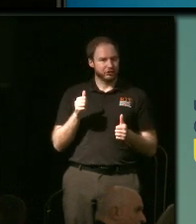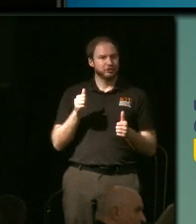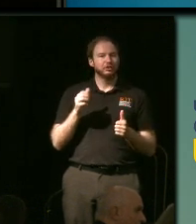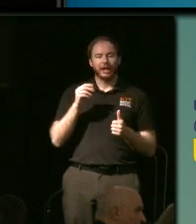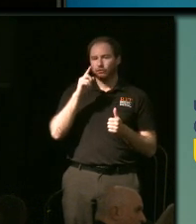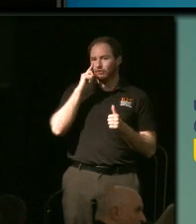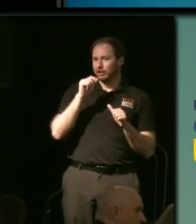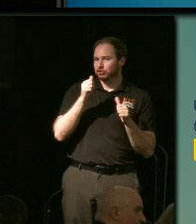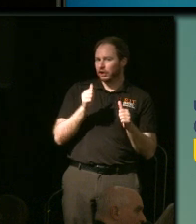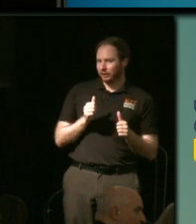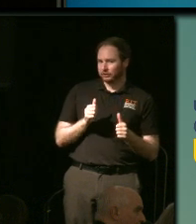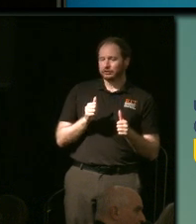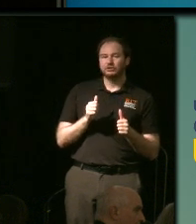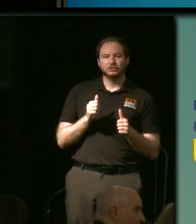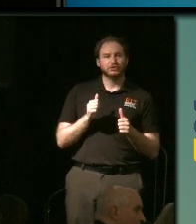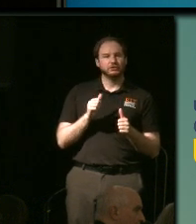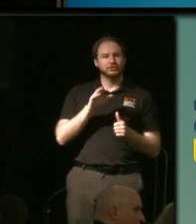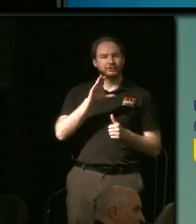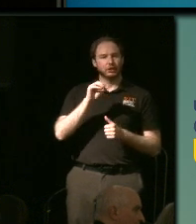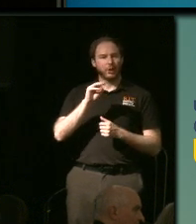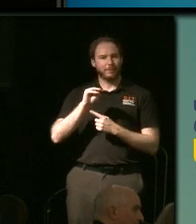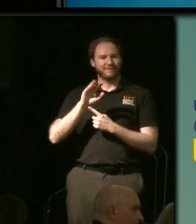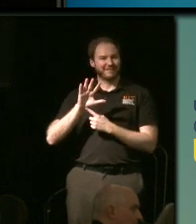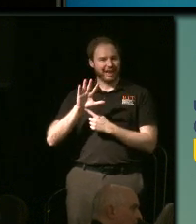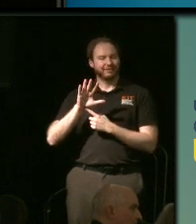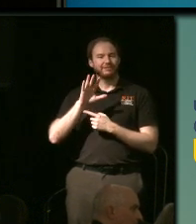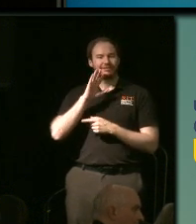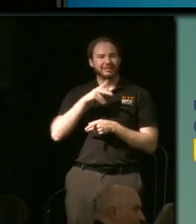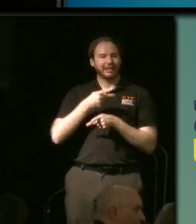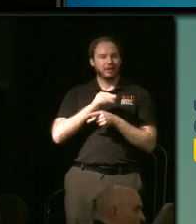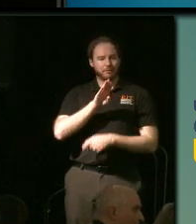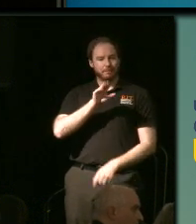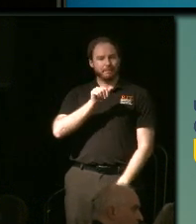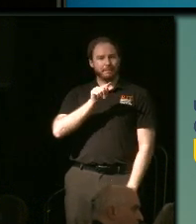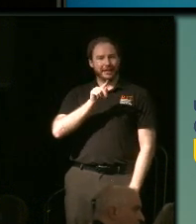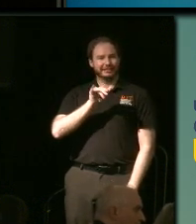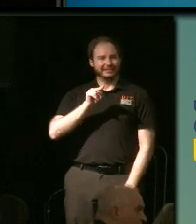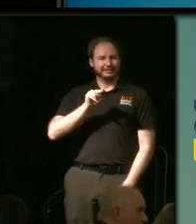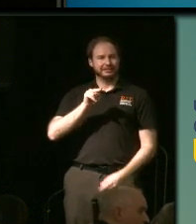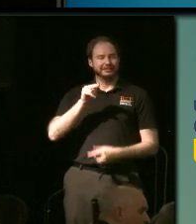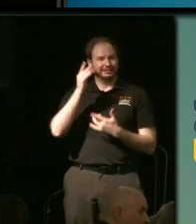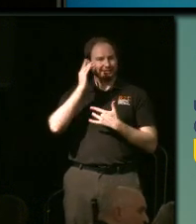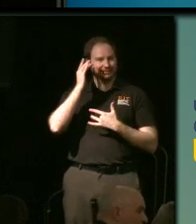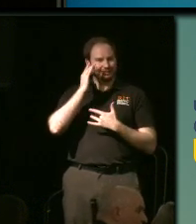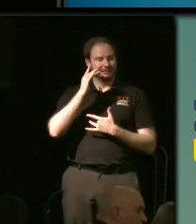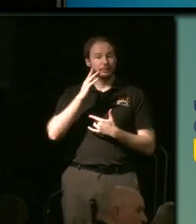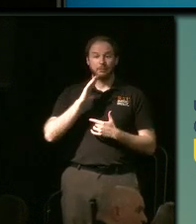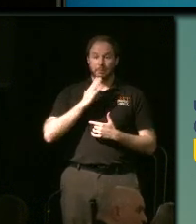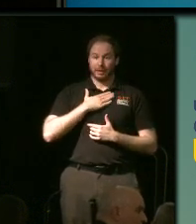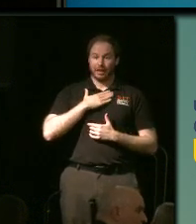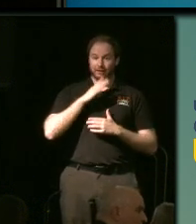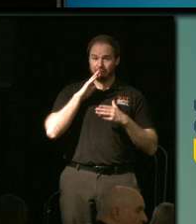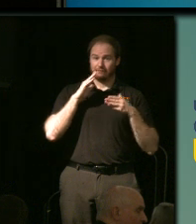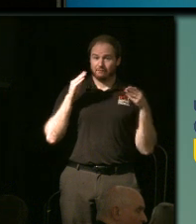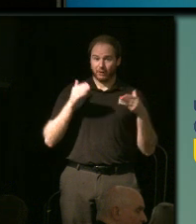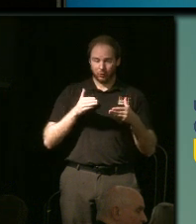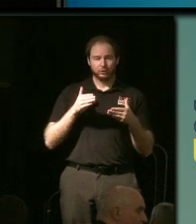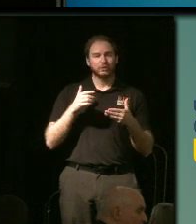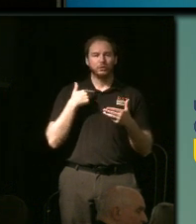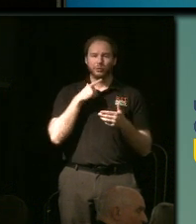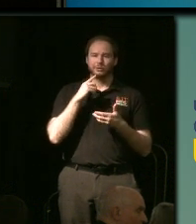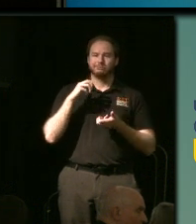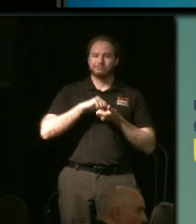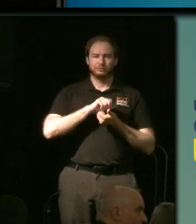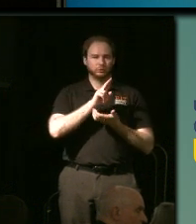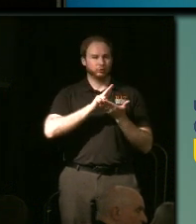retinal degeneration, called CLN5, a form of Batten's disease. But my focus and our focus, and we work with the University of